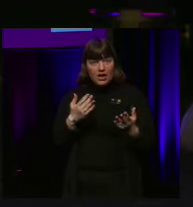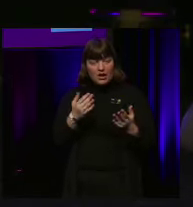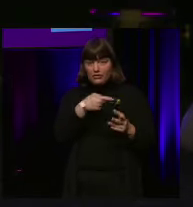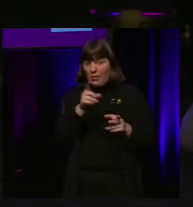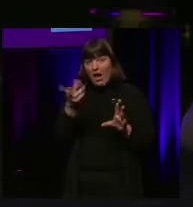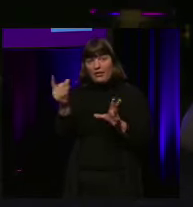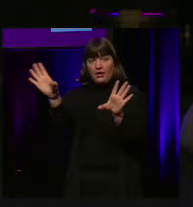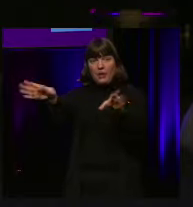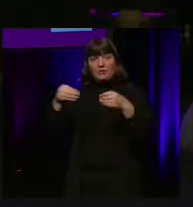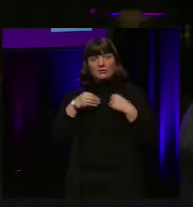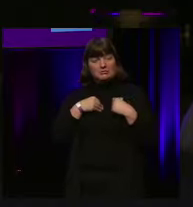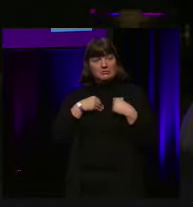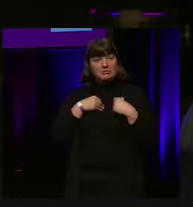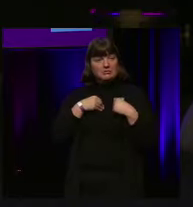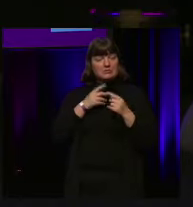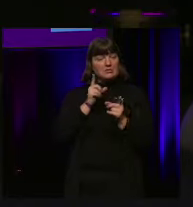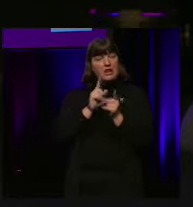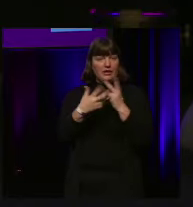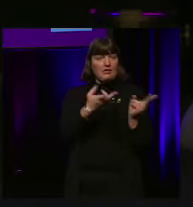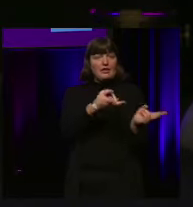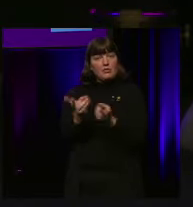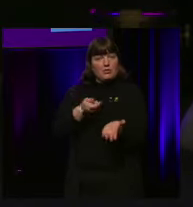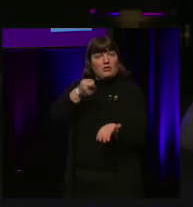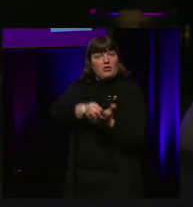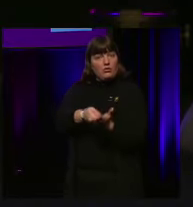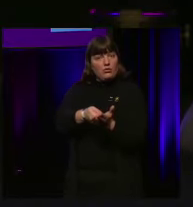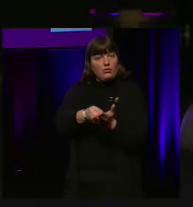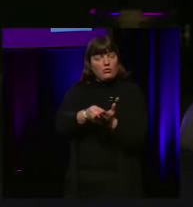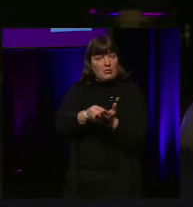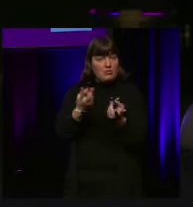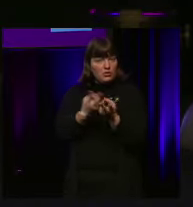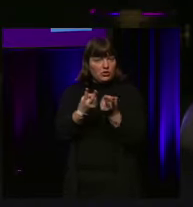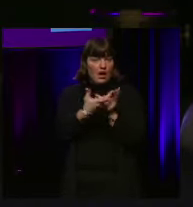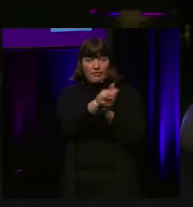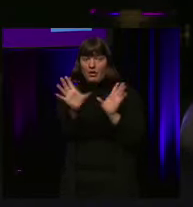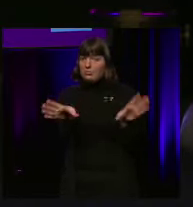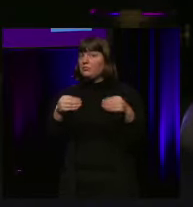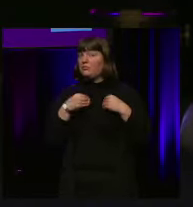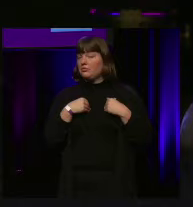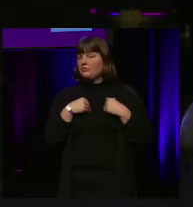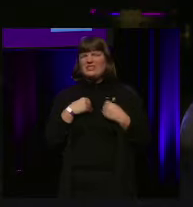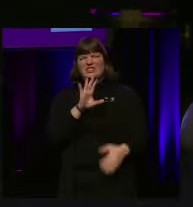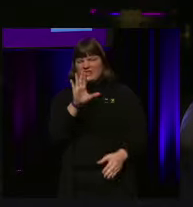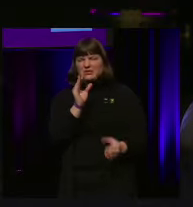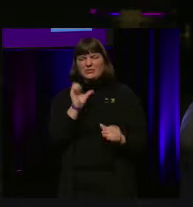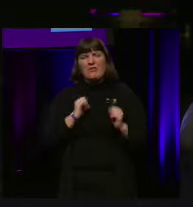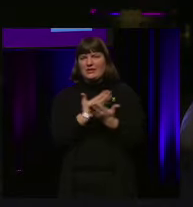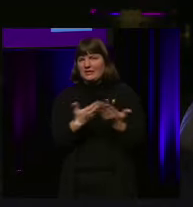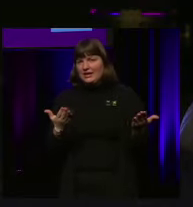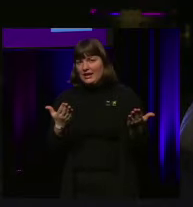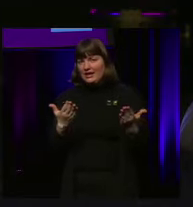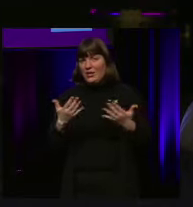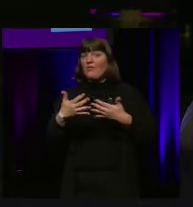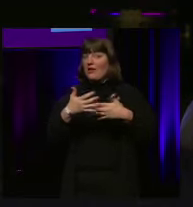acceptable? It would have been a democratic decision. Would it be acceptable? No, of course not.